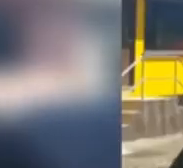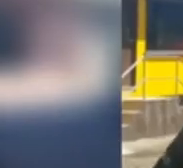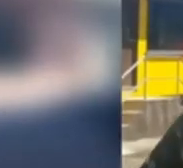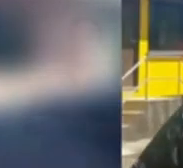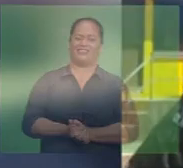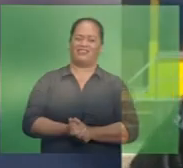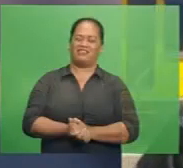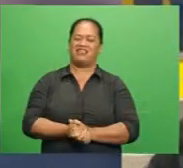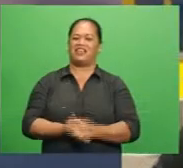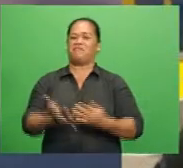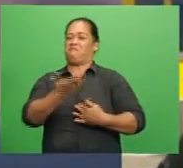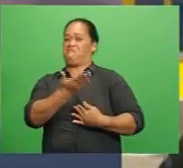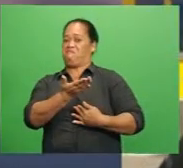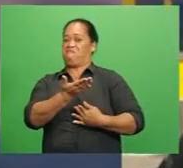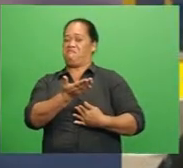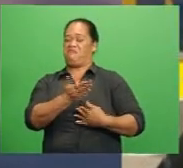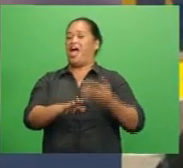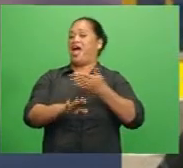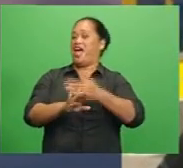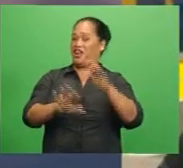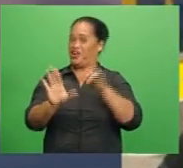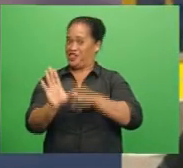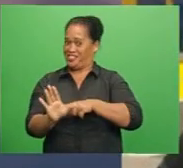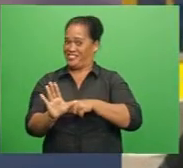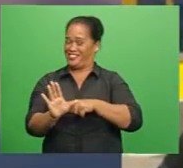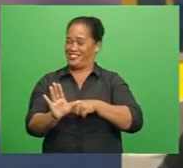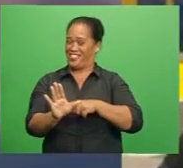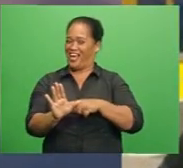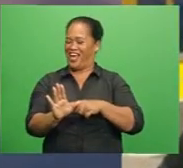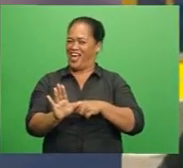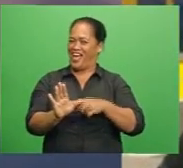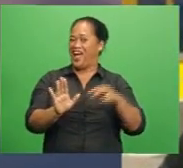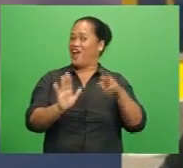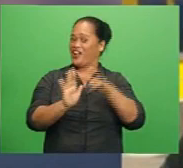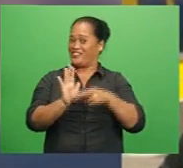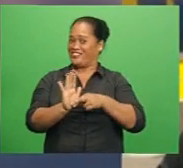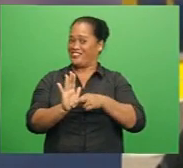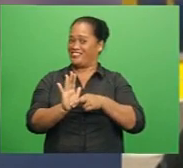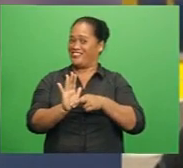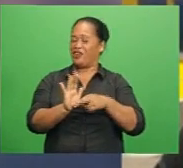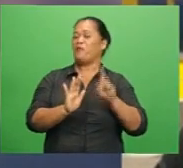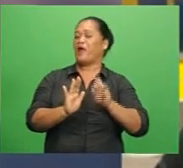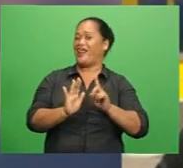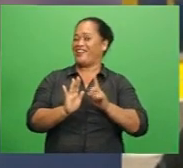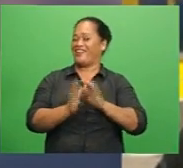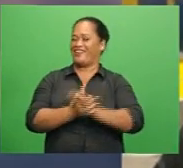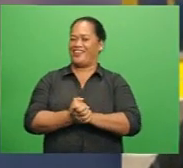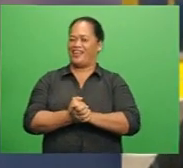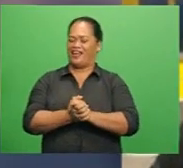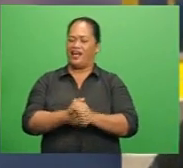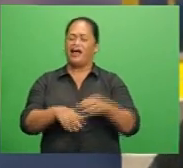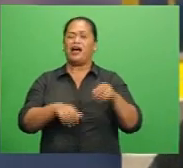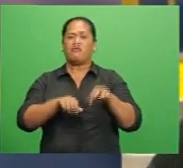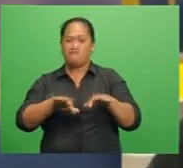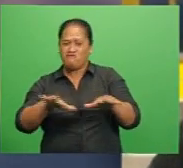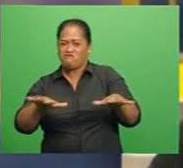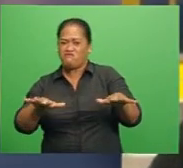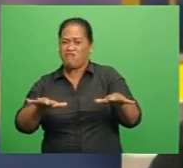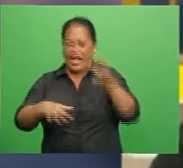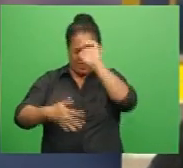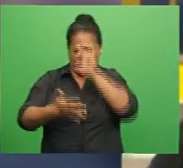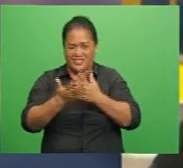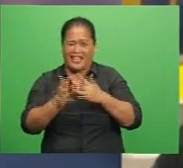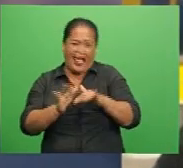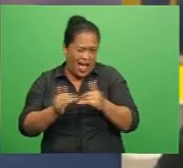My New Year's resolution in regards to the pandemic that we are facing at the moment, just to strengthen and